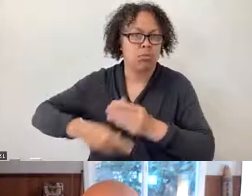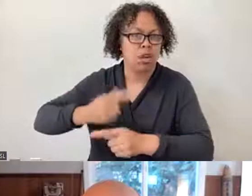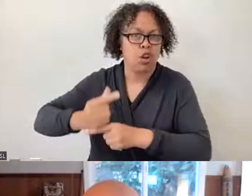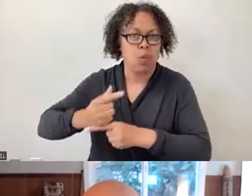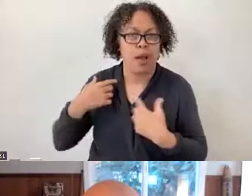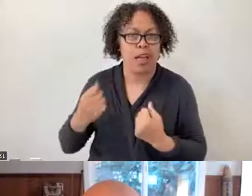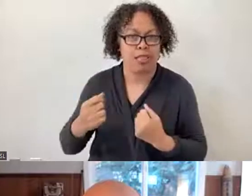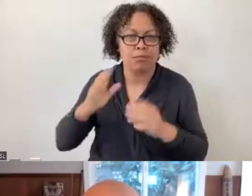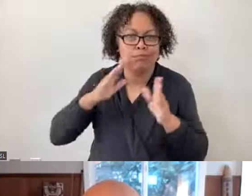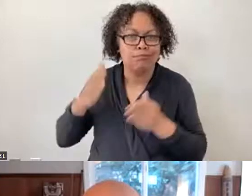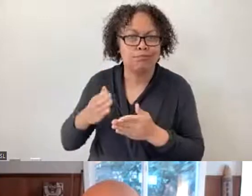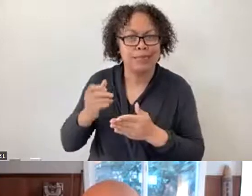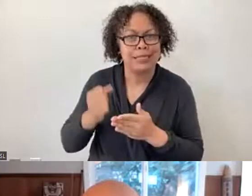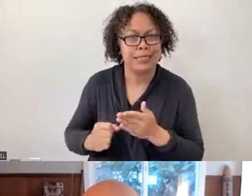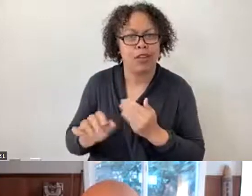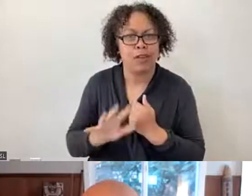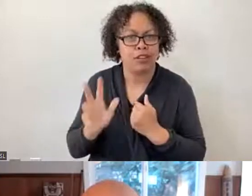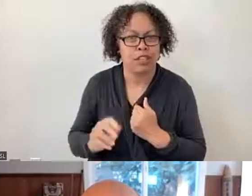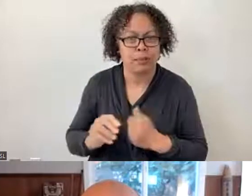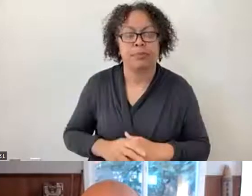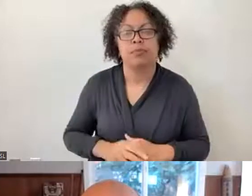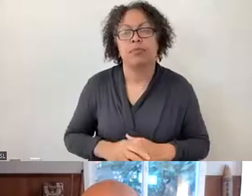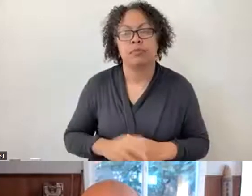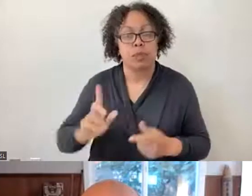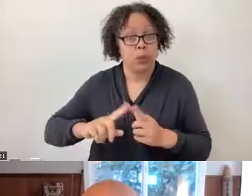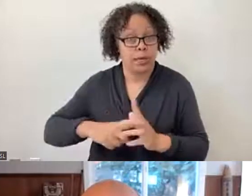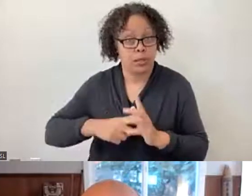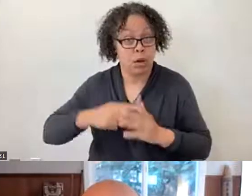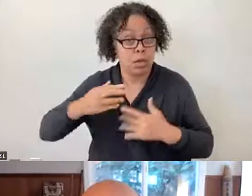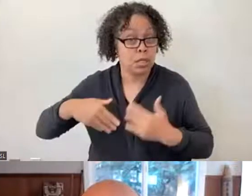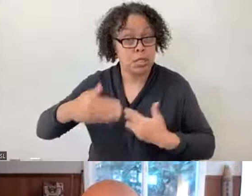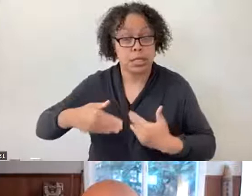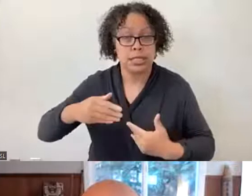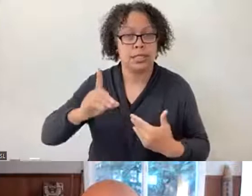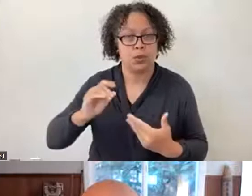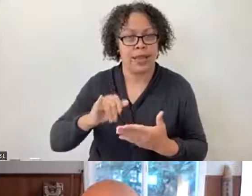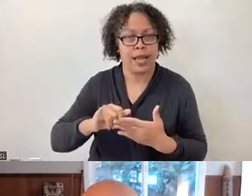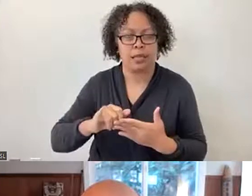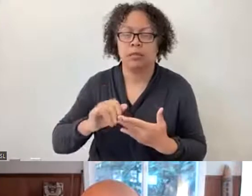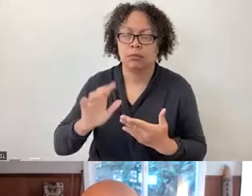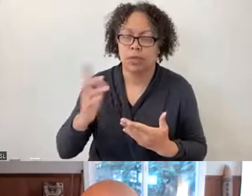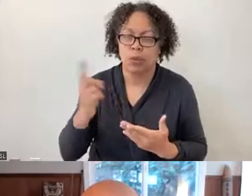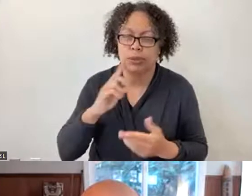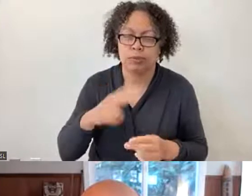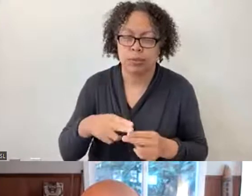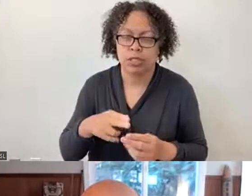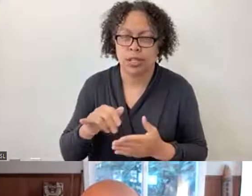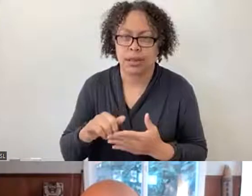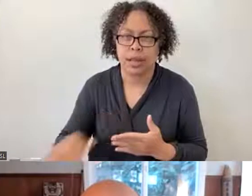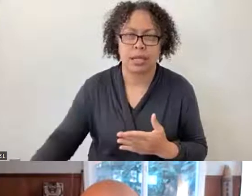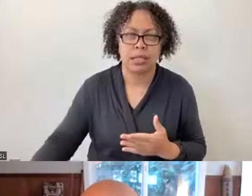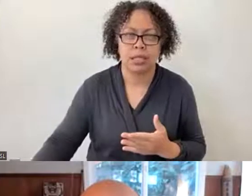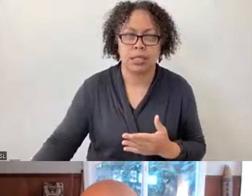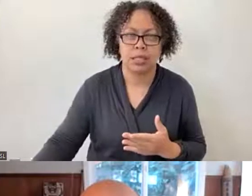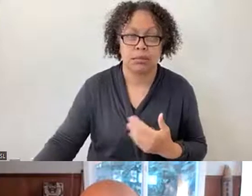Africa. And as I started doing these interviews, and this is the part where I always have to mention that I